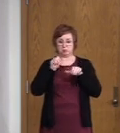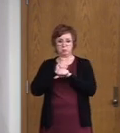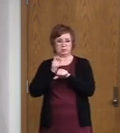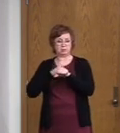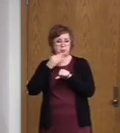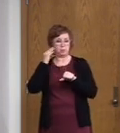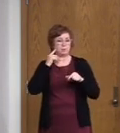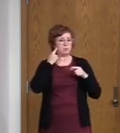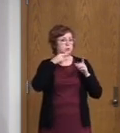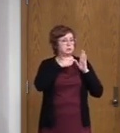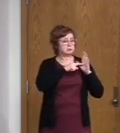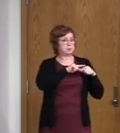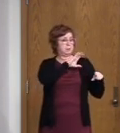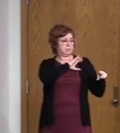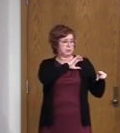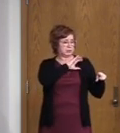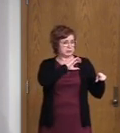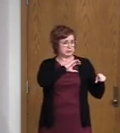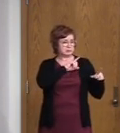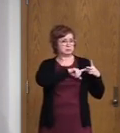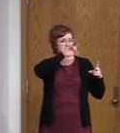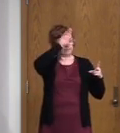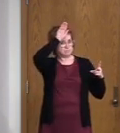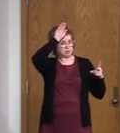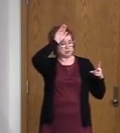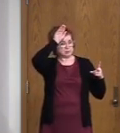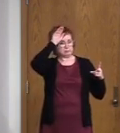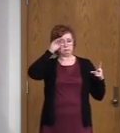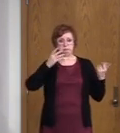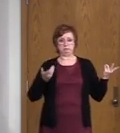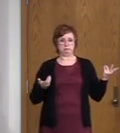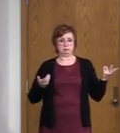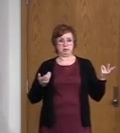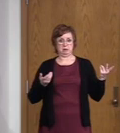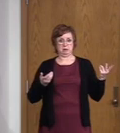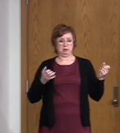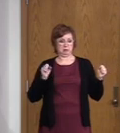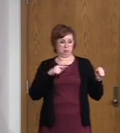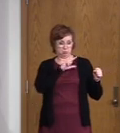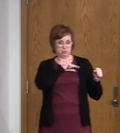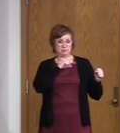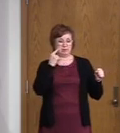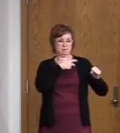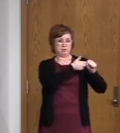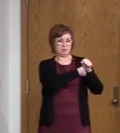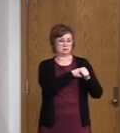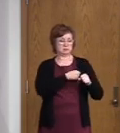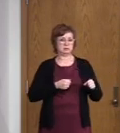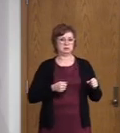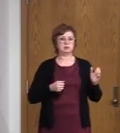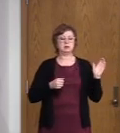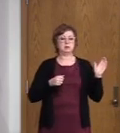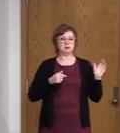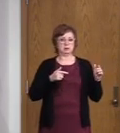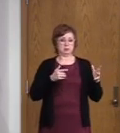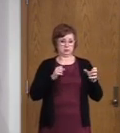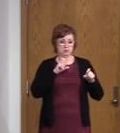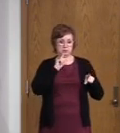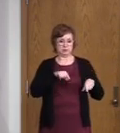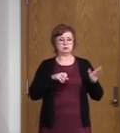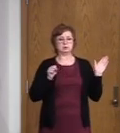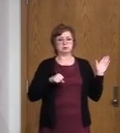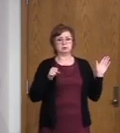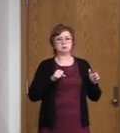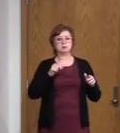of frontline workers? Sure, I can start. This was the fastest way that we can get vaccines. When we start to look